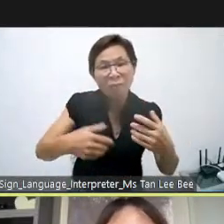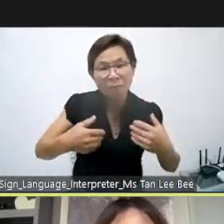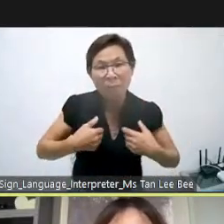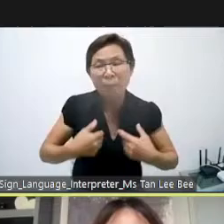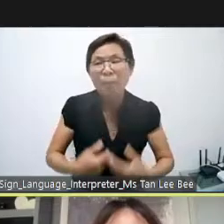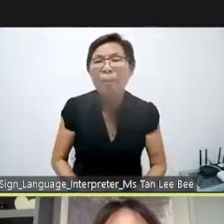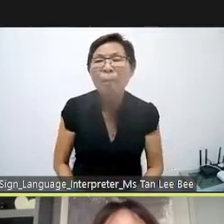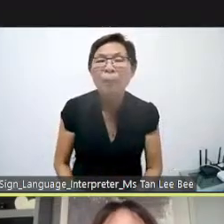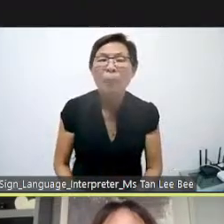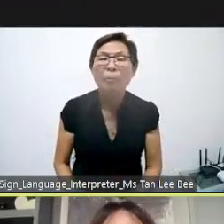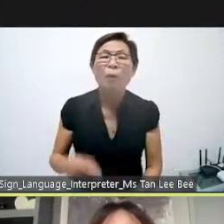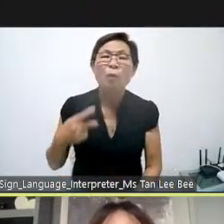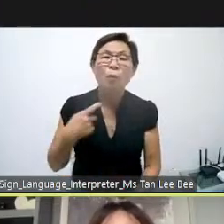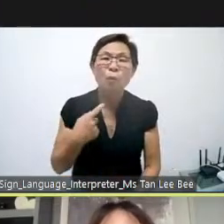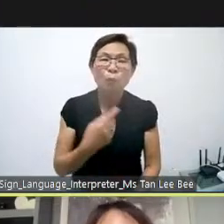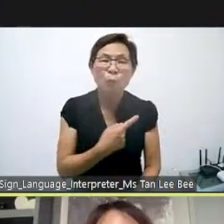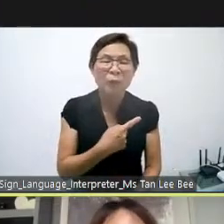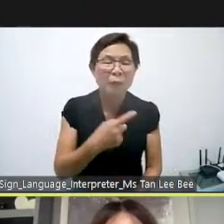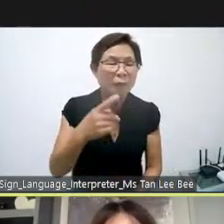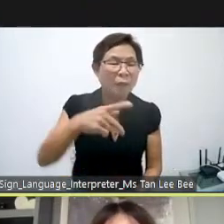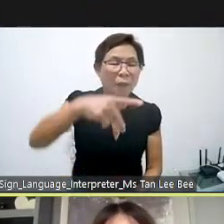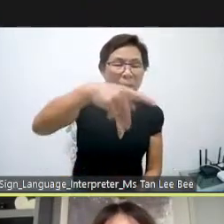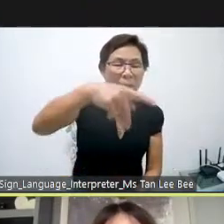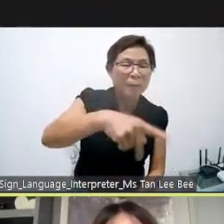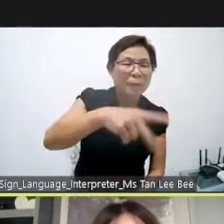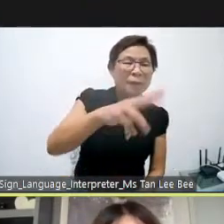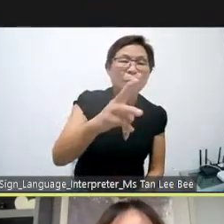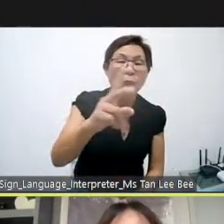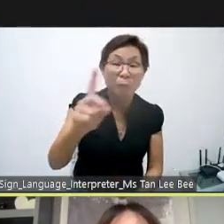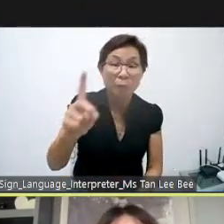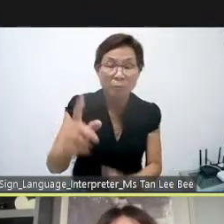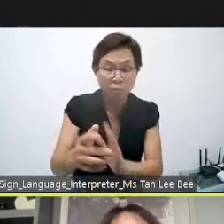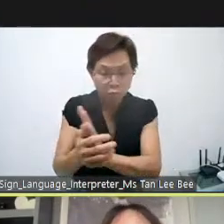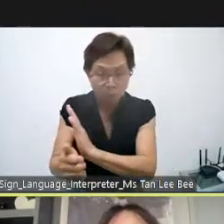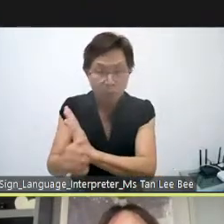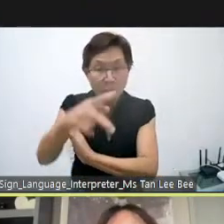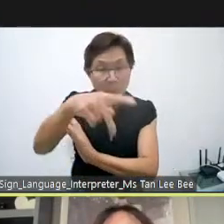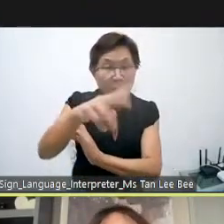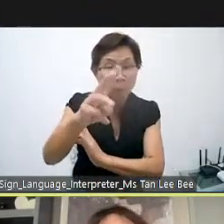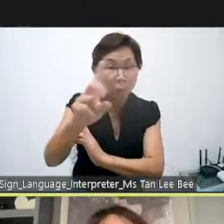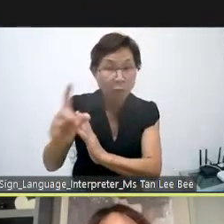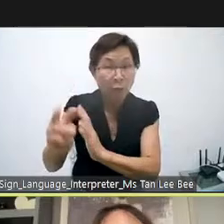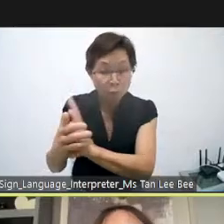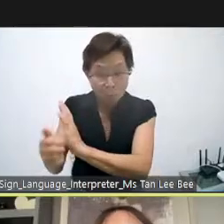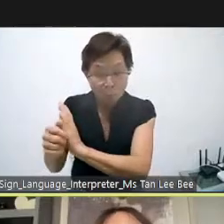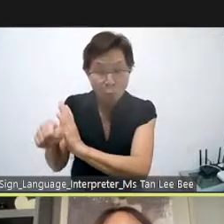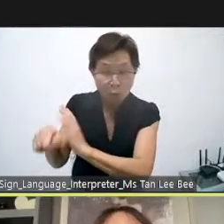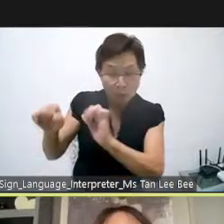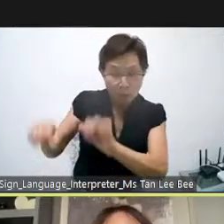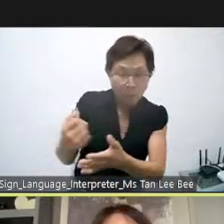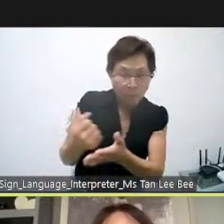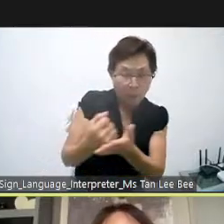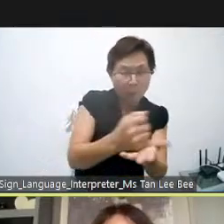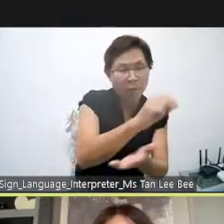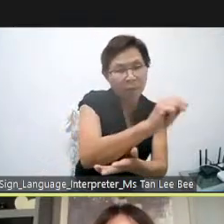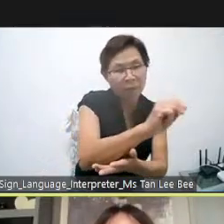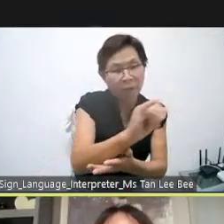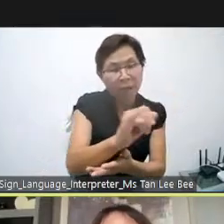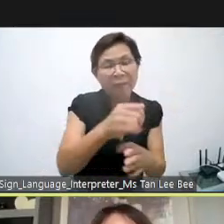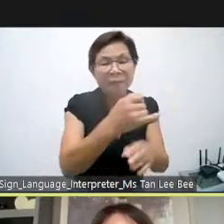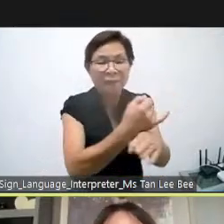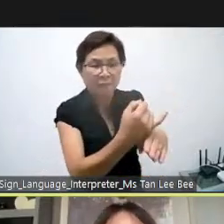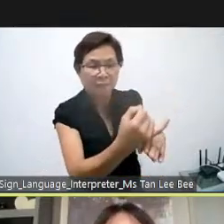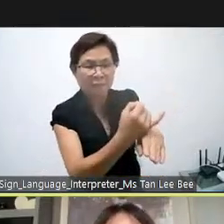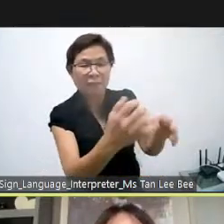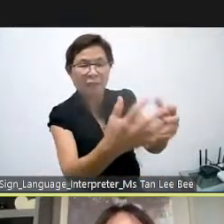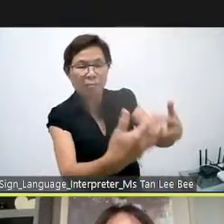Today, we think with the PWD abilities, they can help AI industry in Thailand